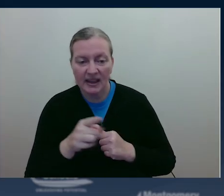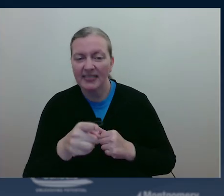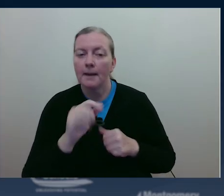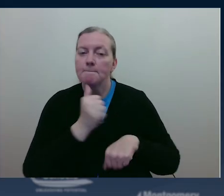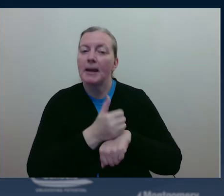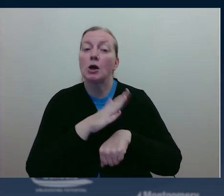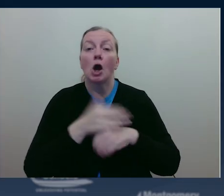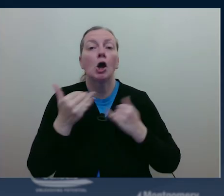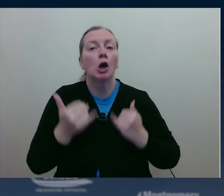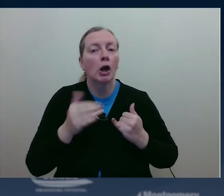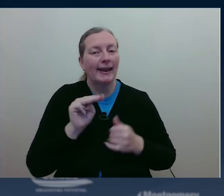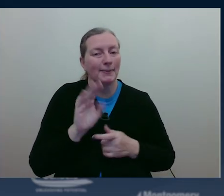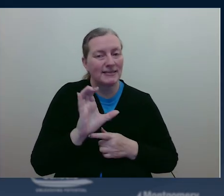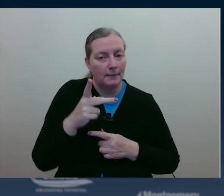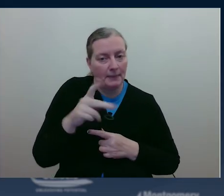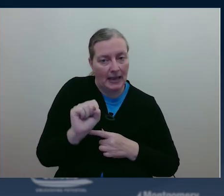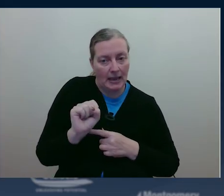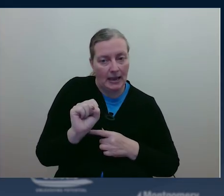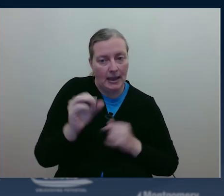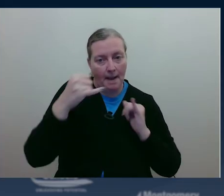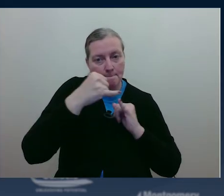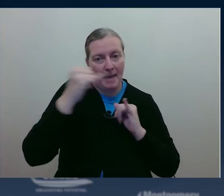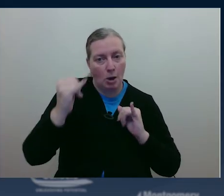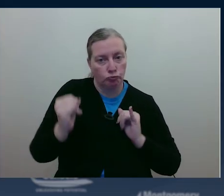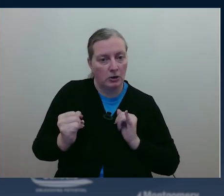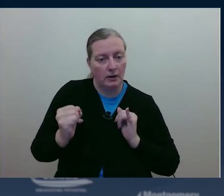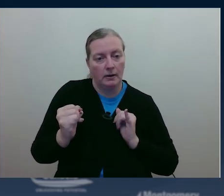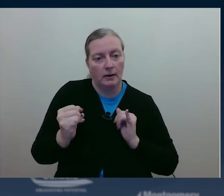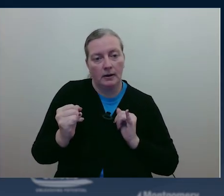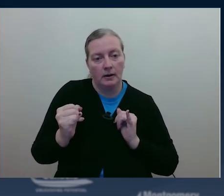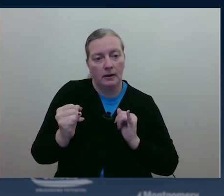not reflect the proposed boundary options.